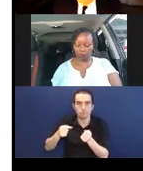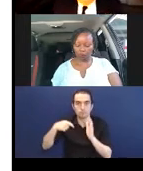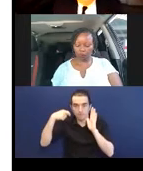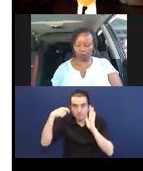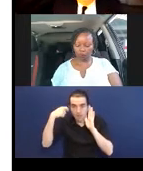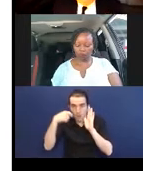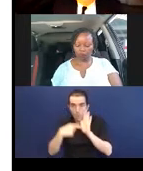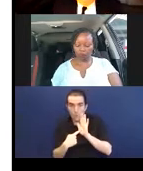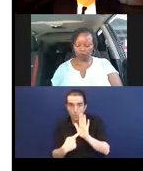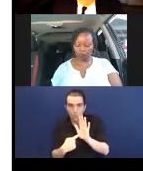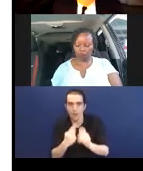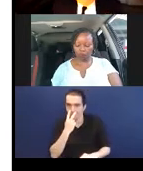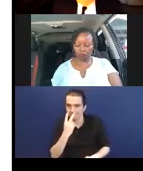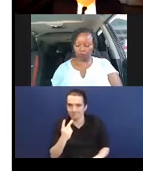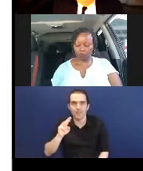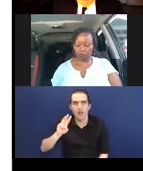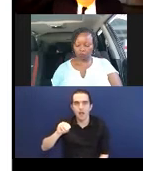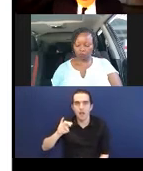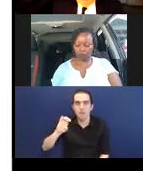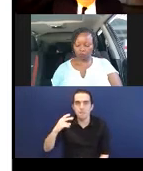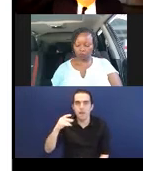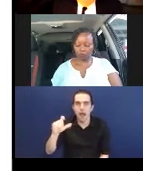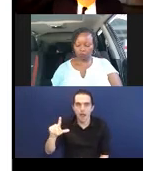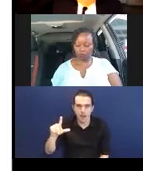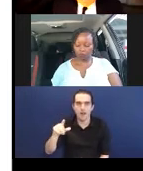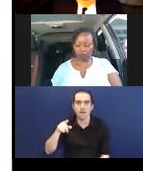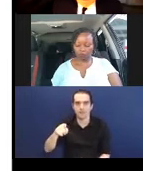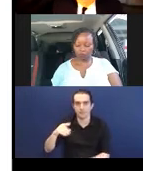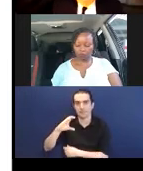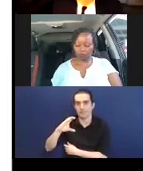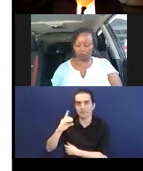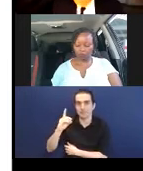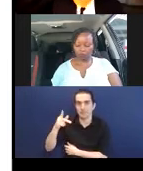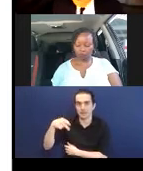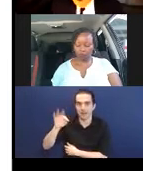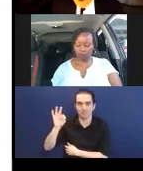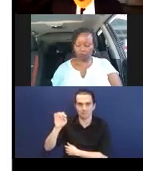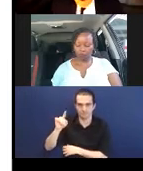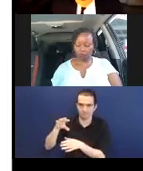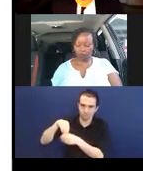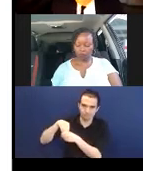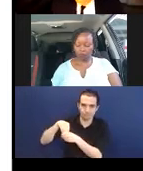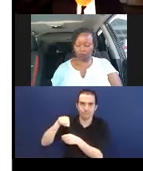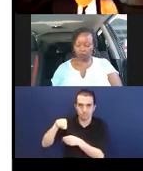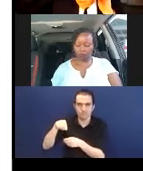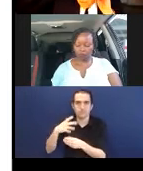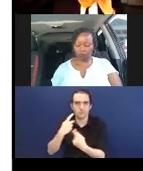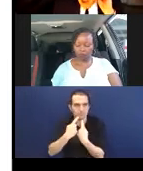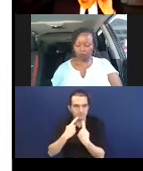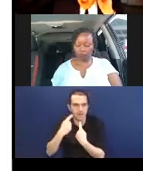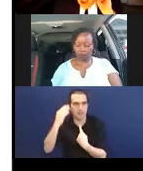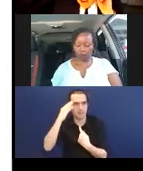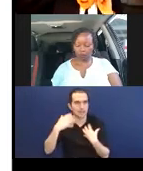told by a number of people that I need to slow down, and I give notice now that we will,